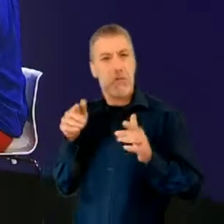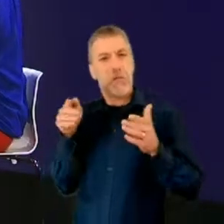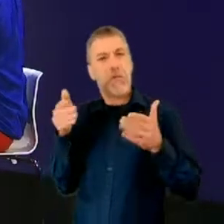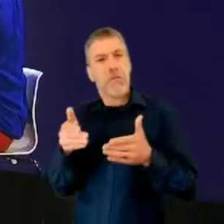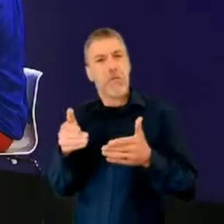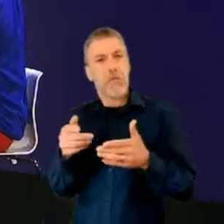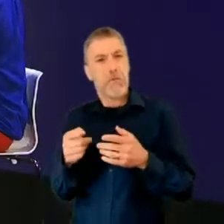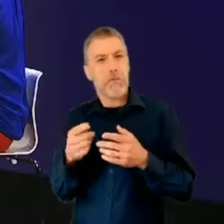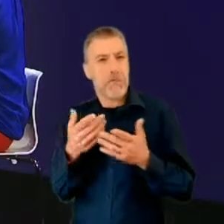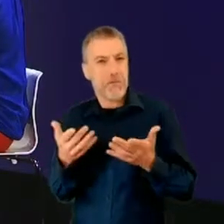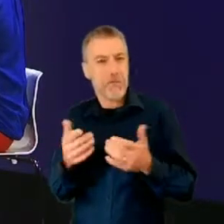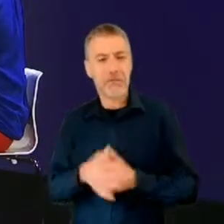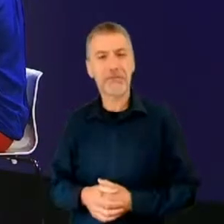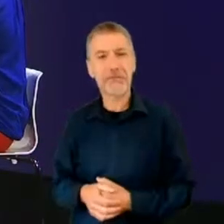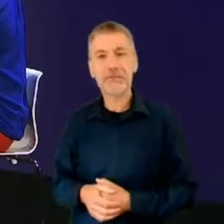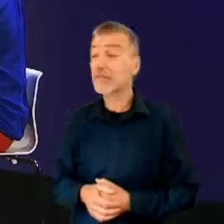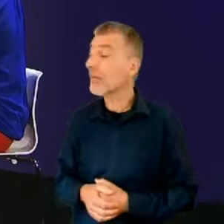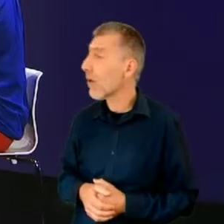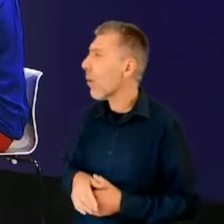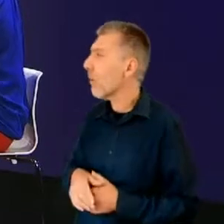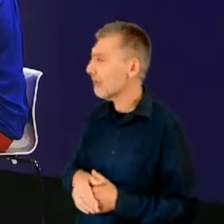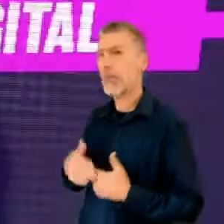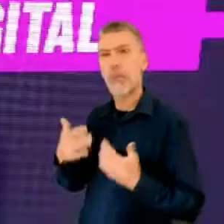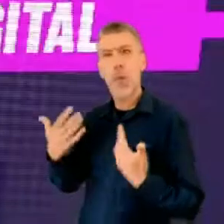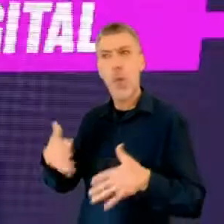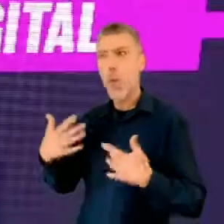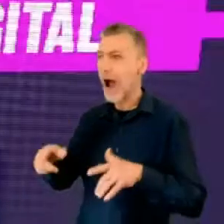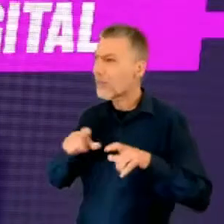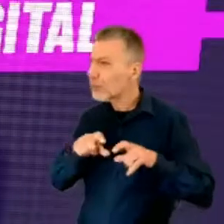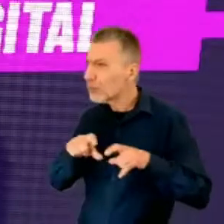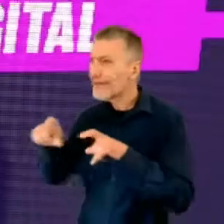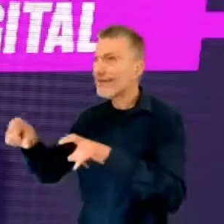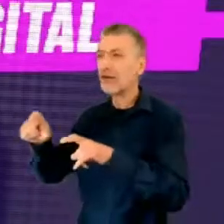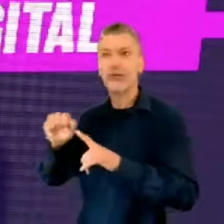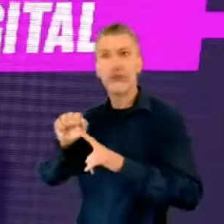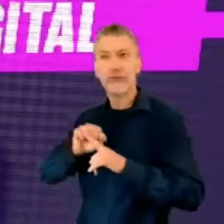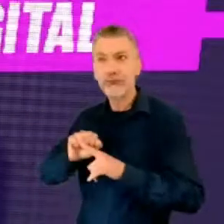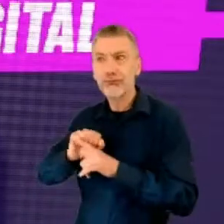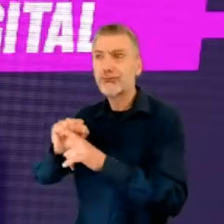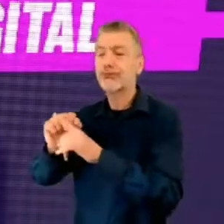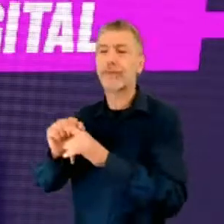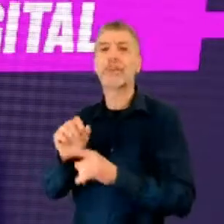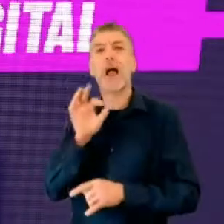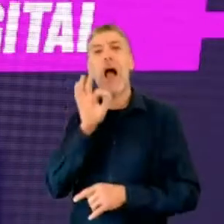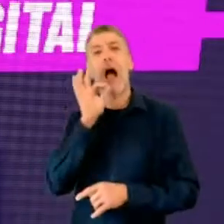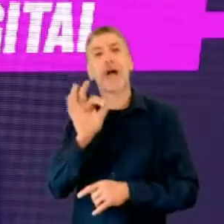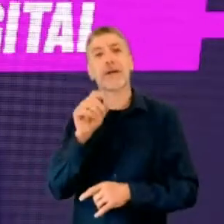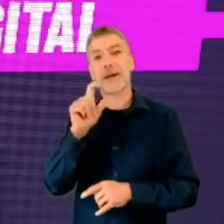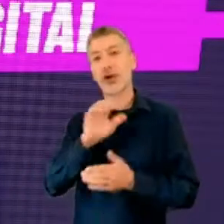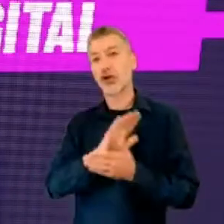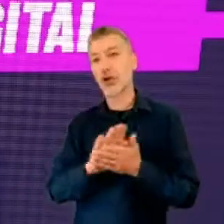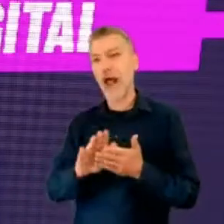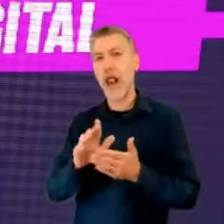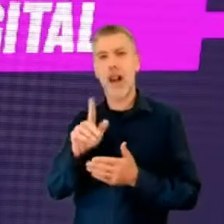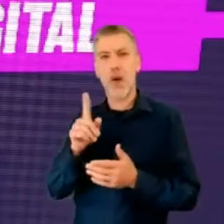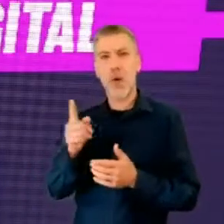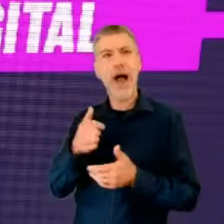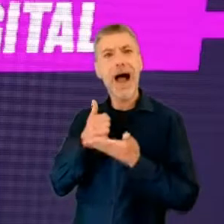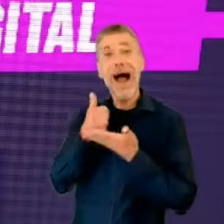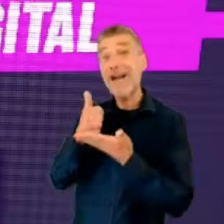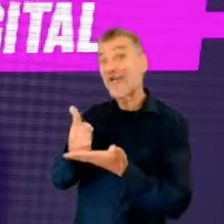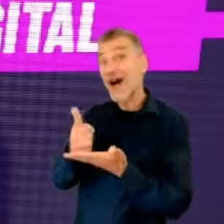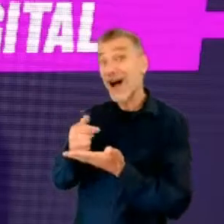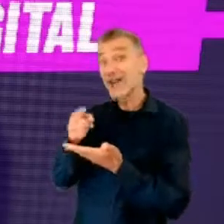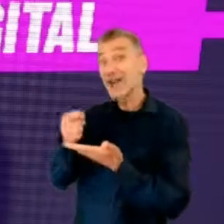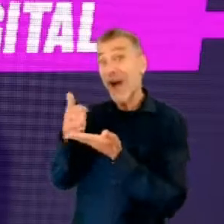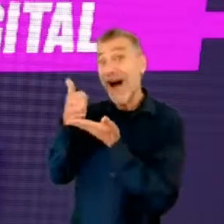continue to keep working on it. That's all we want. And Chanel, what advice would you give to your younger self